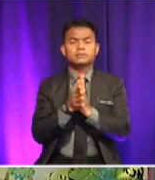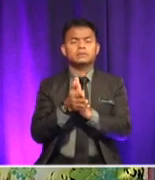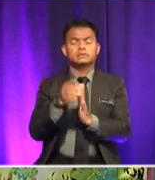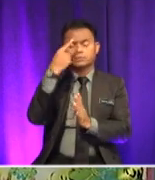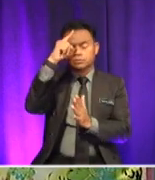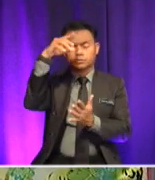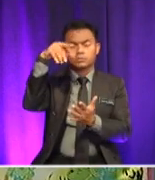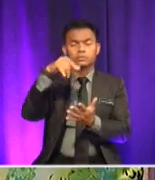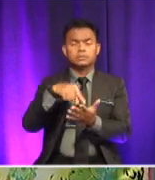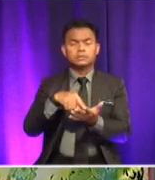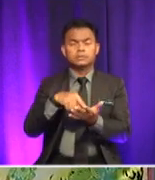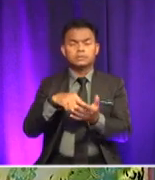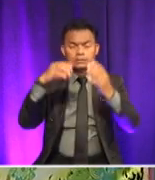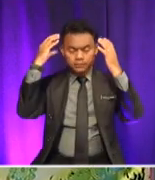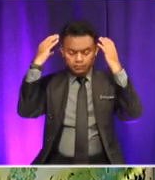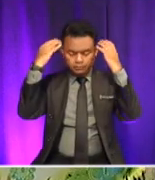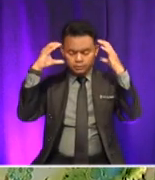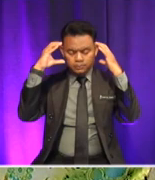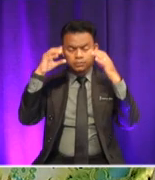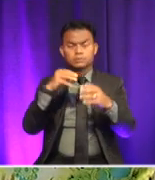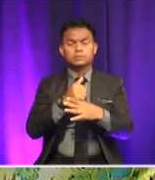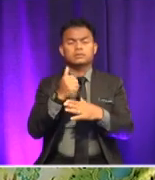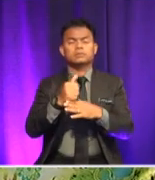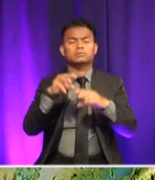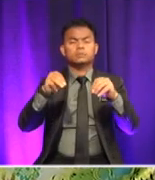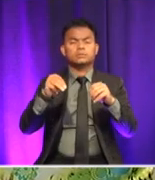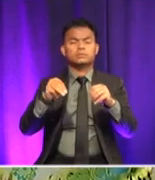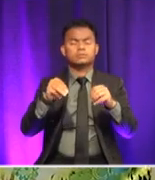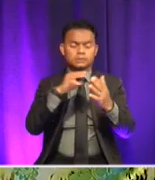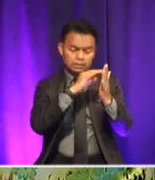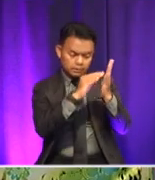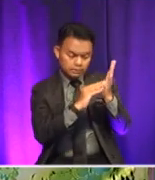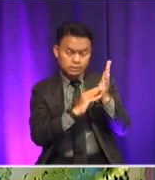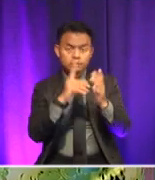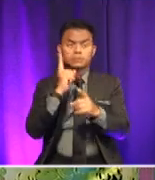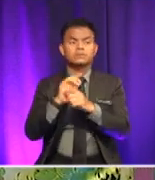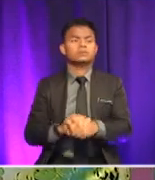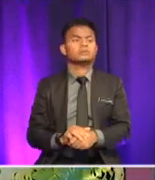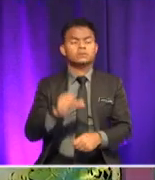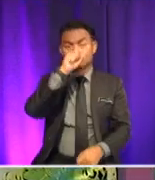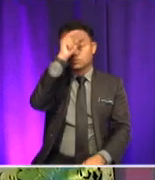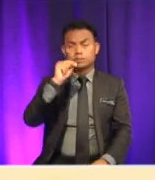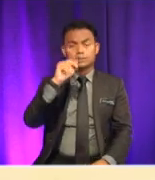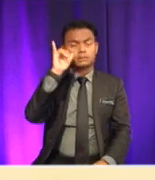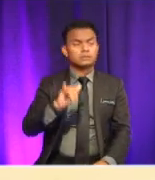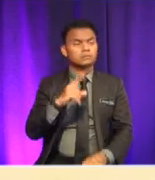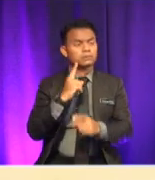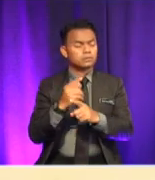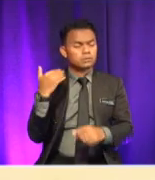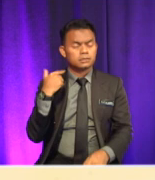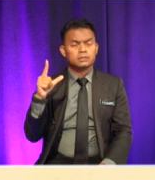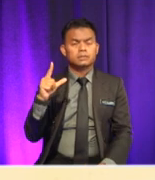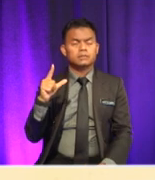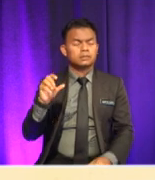must analyze according to the question given. And so let's look at the question. The question is, how does Min Feng Ho,